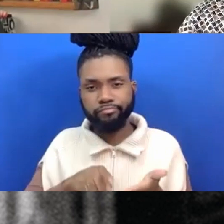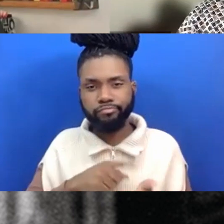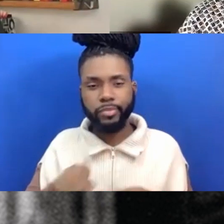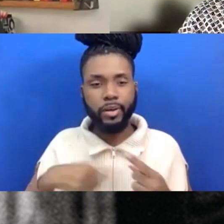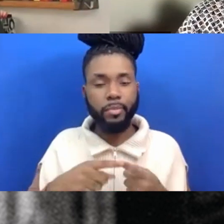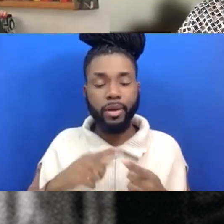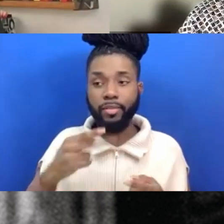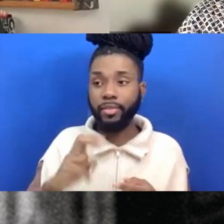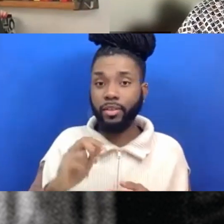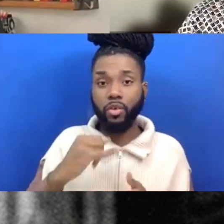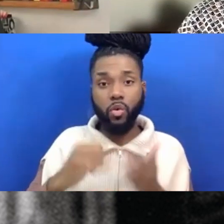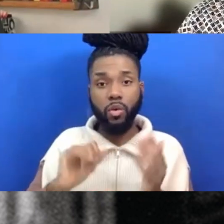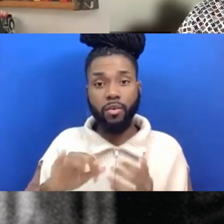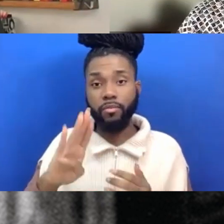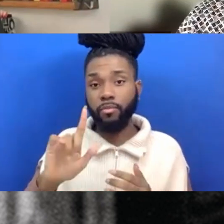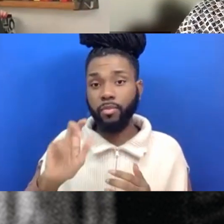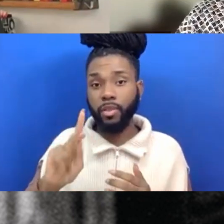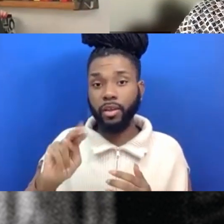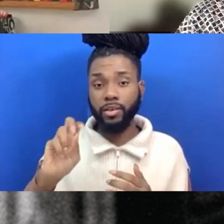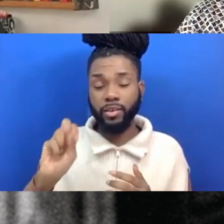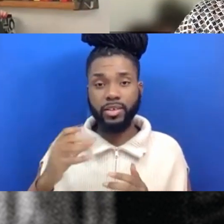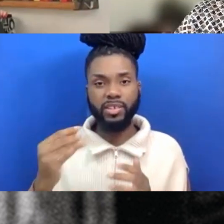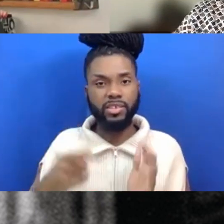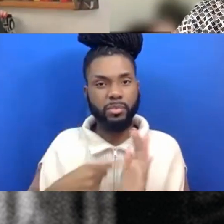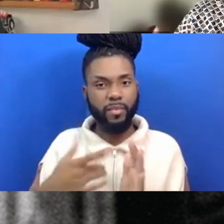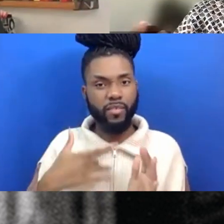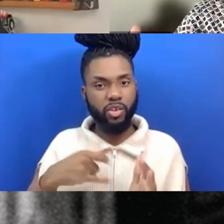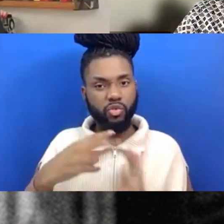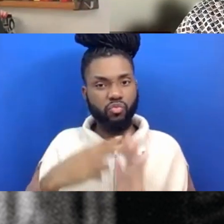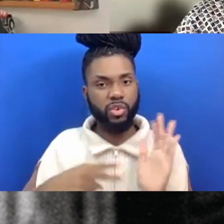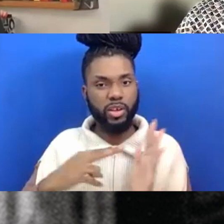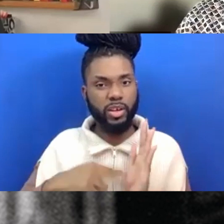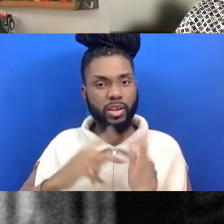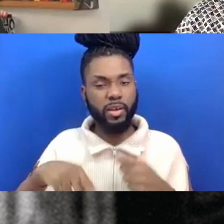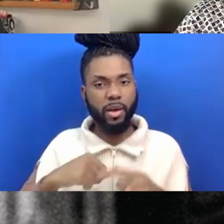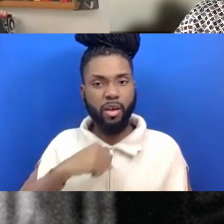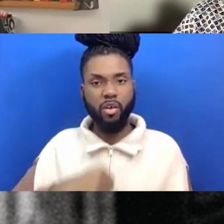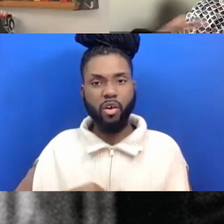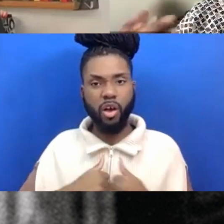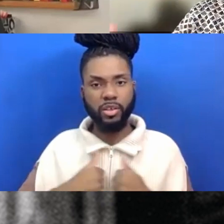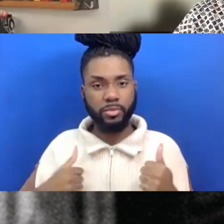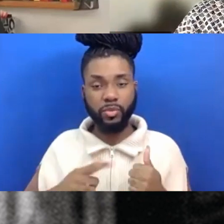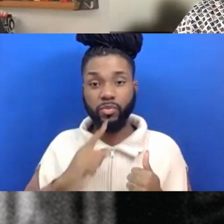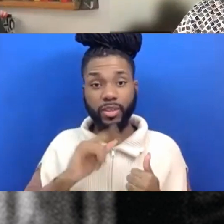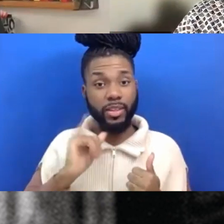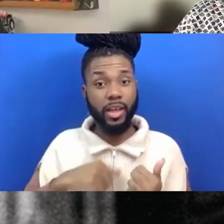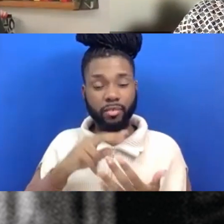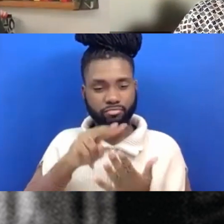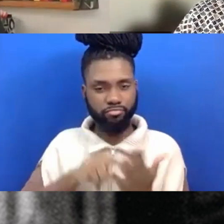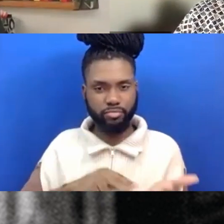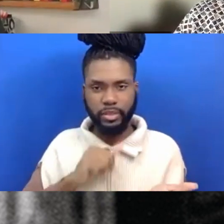Blackness, and it feels as though you're reading an autopsy. I mean, it in no way enlivens the work or understands